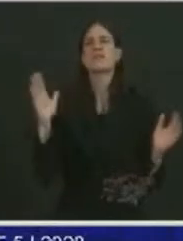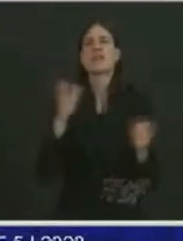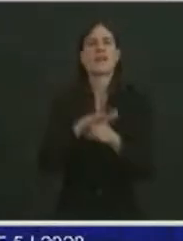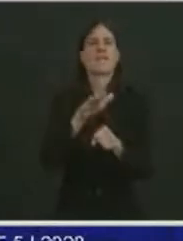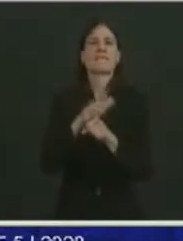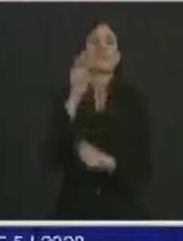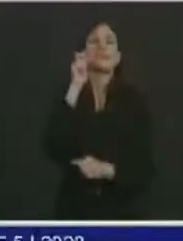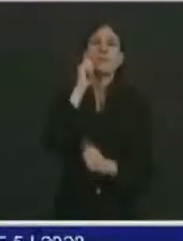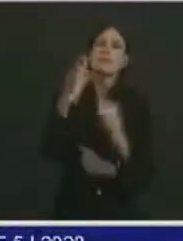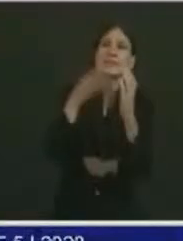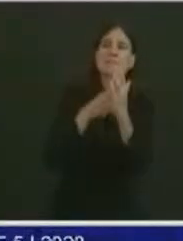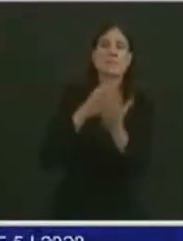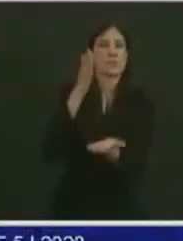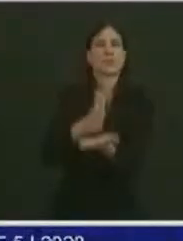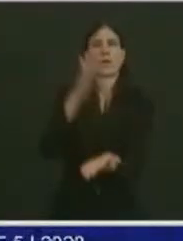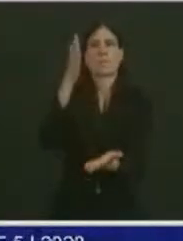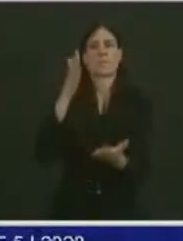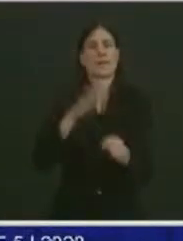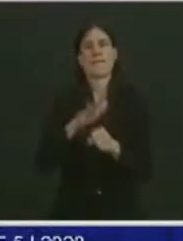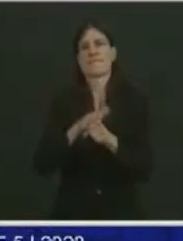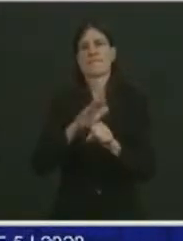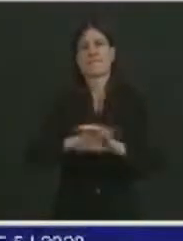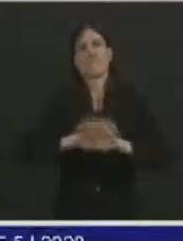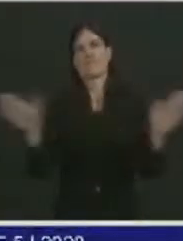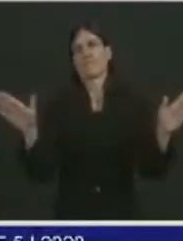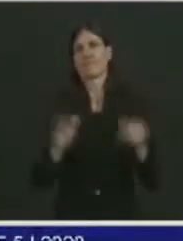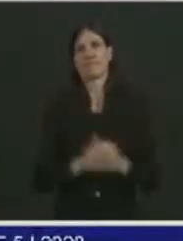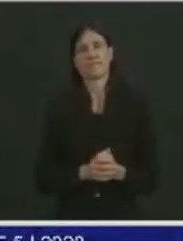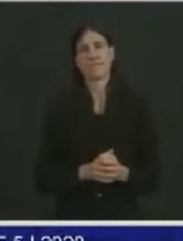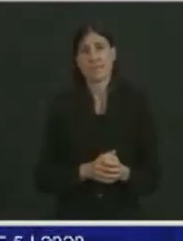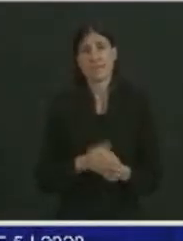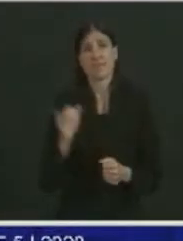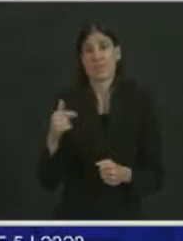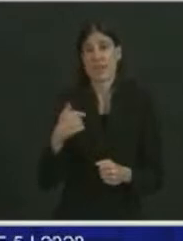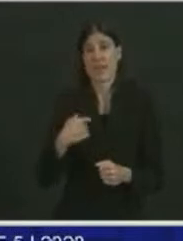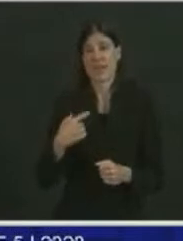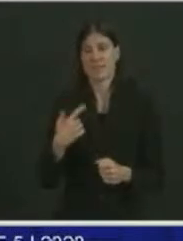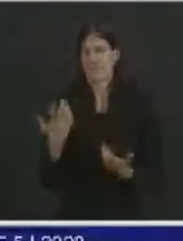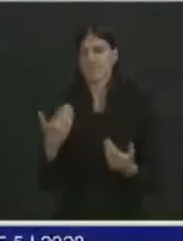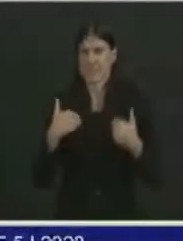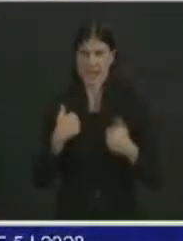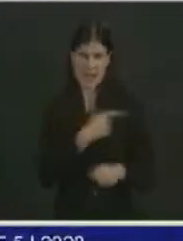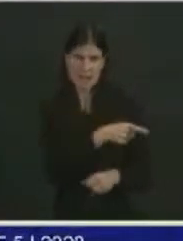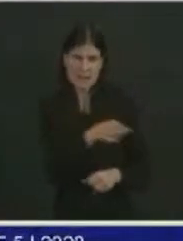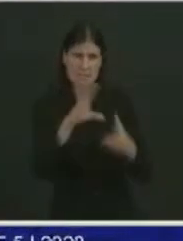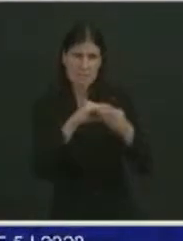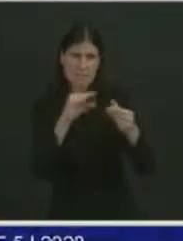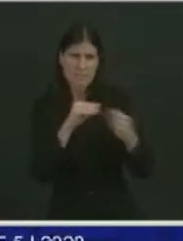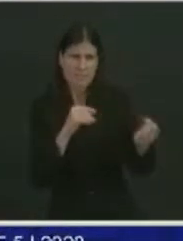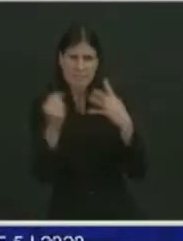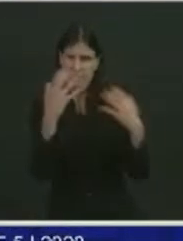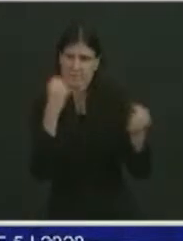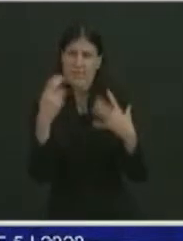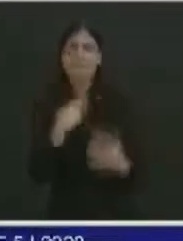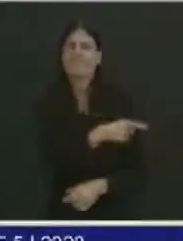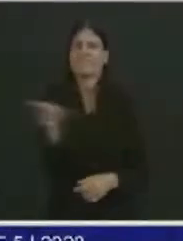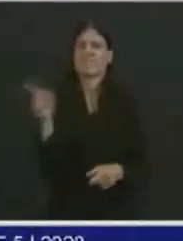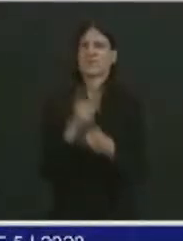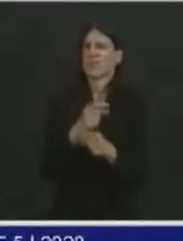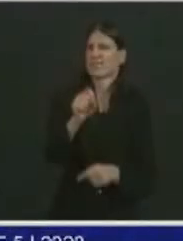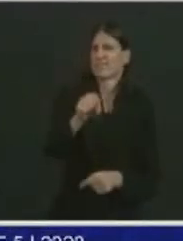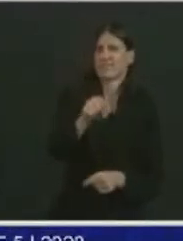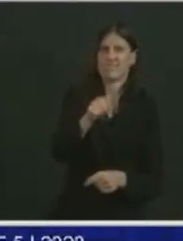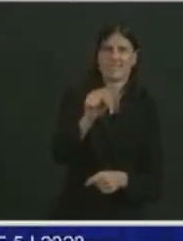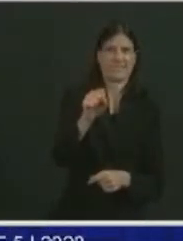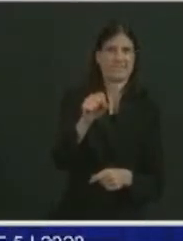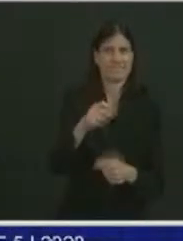right. So I think that is a component of it, and they're pushing the rest of us appropriately to